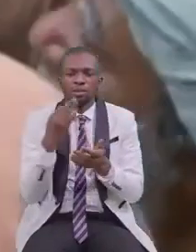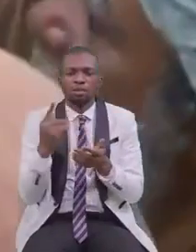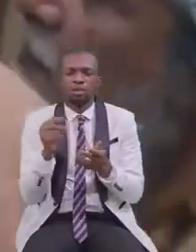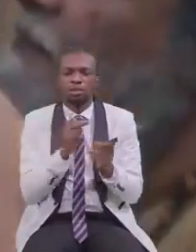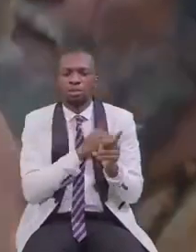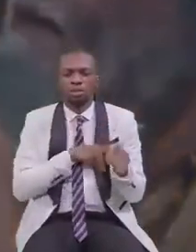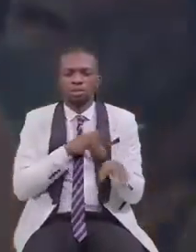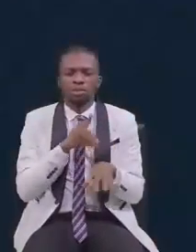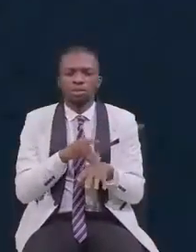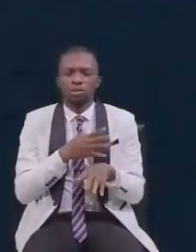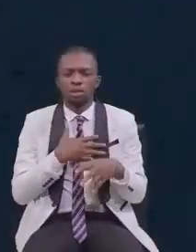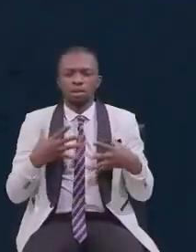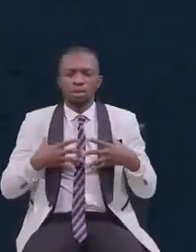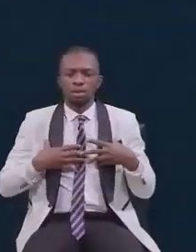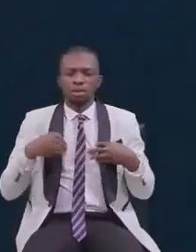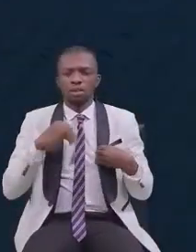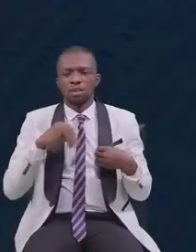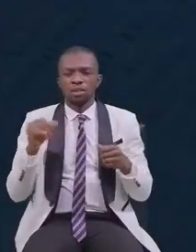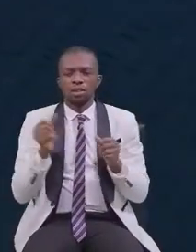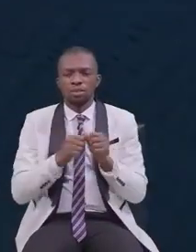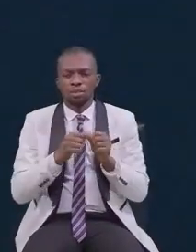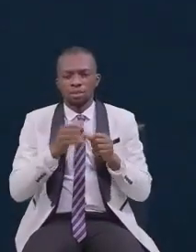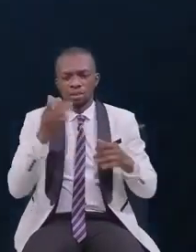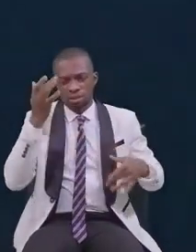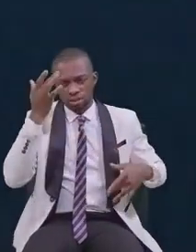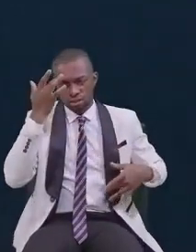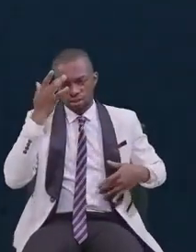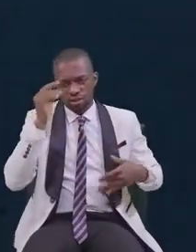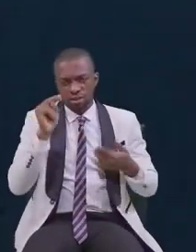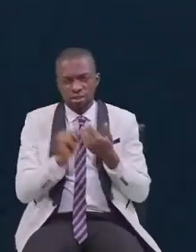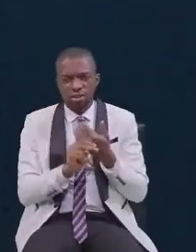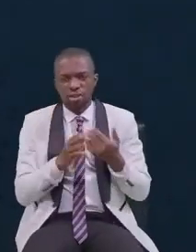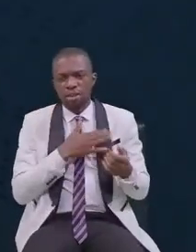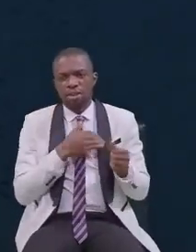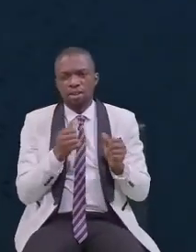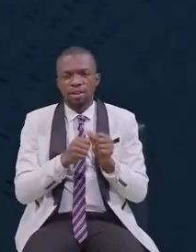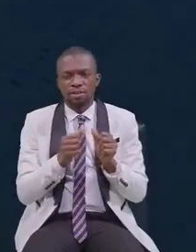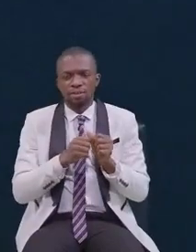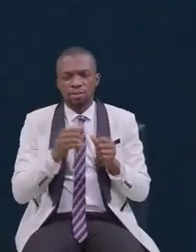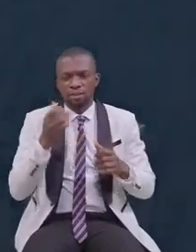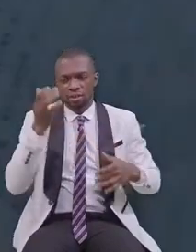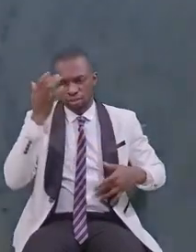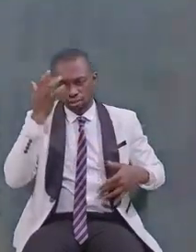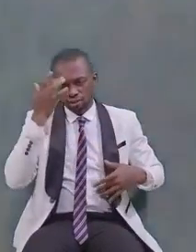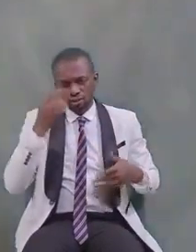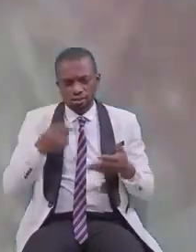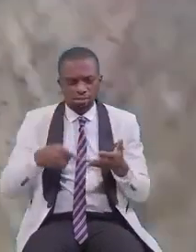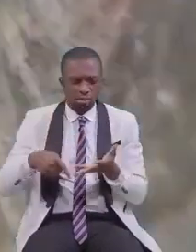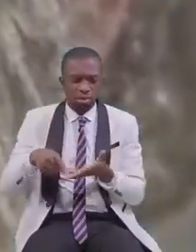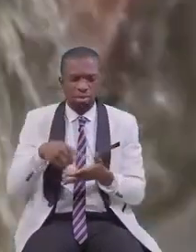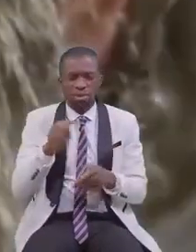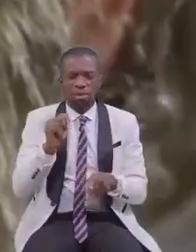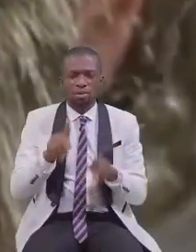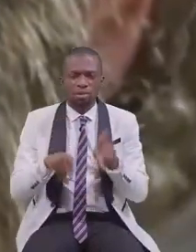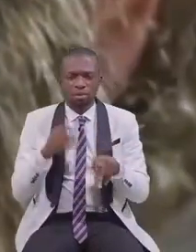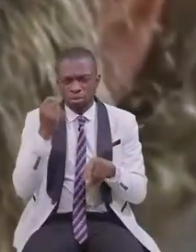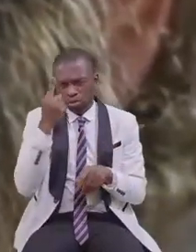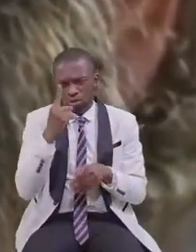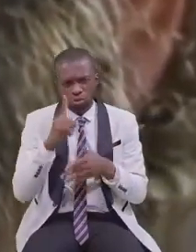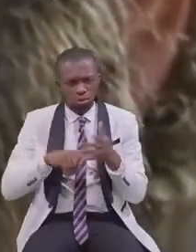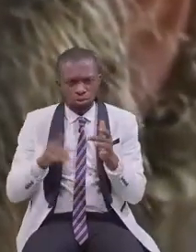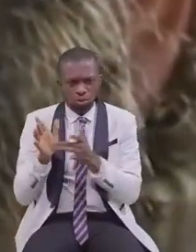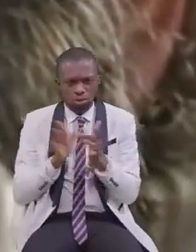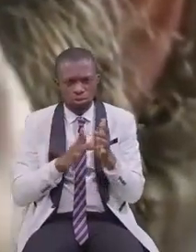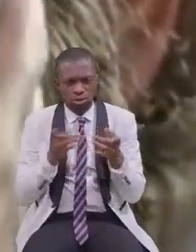and healing every sickness and every disease among the people. Understand what